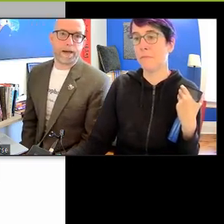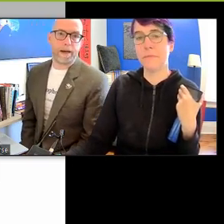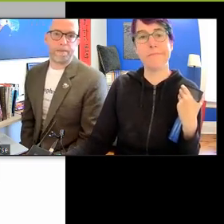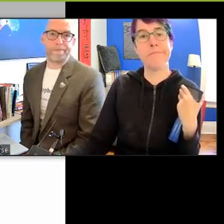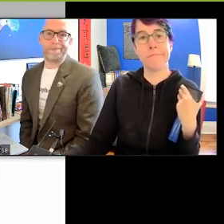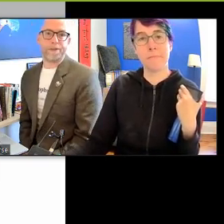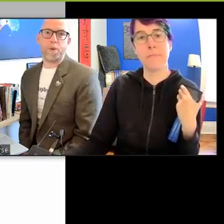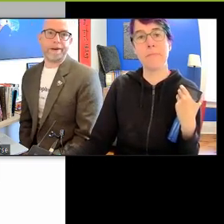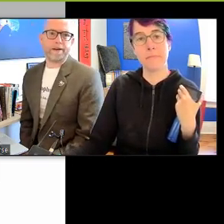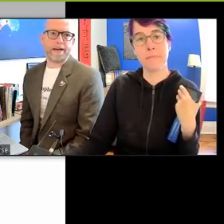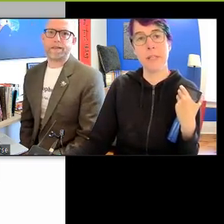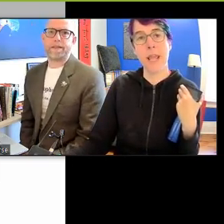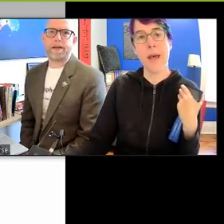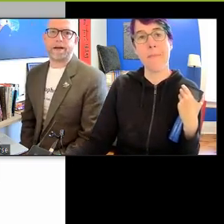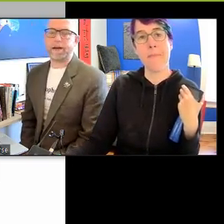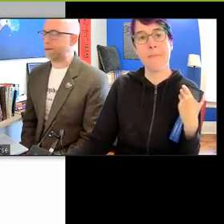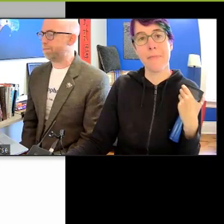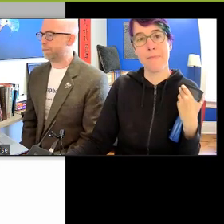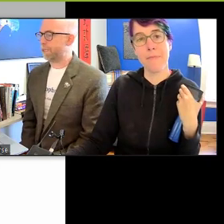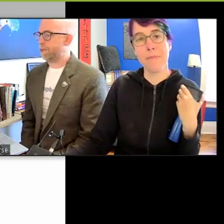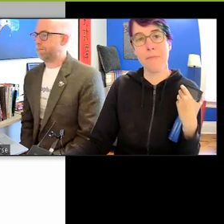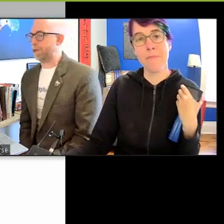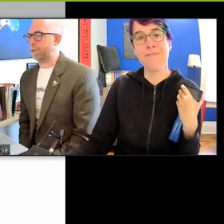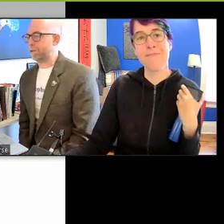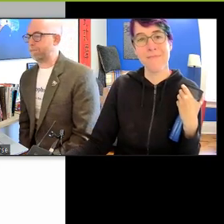book, open internet. Yeah.